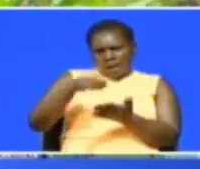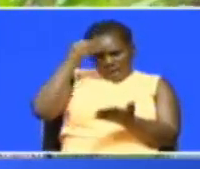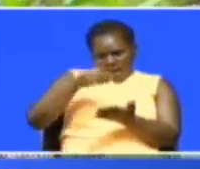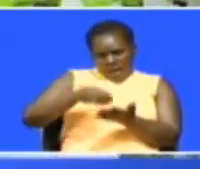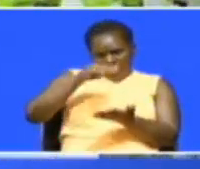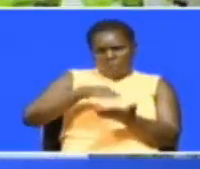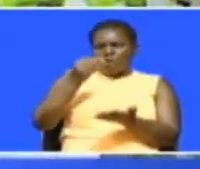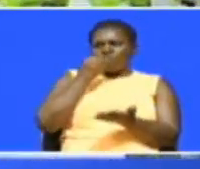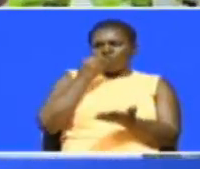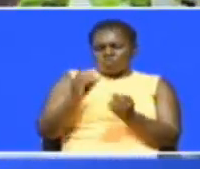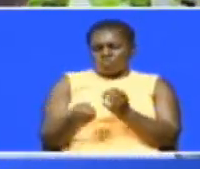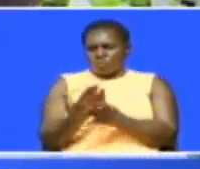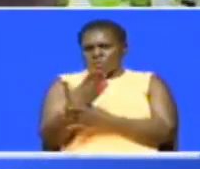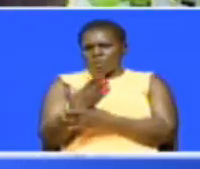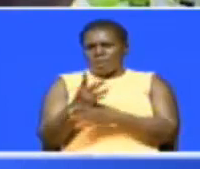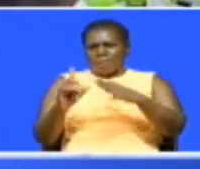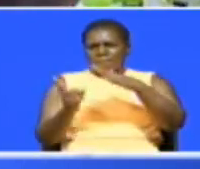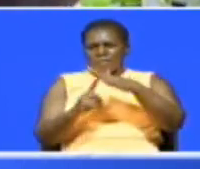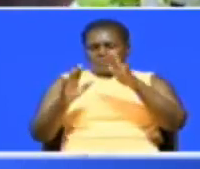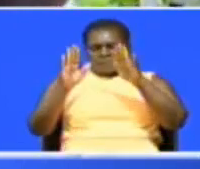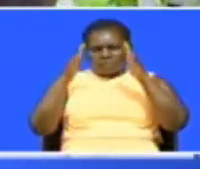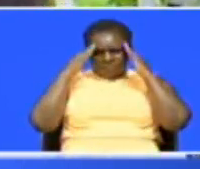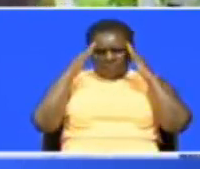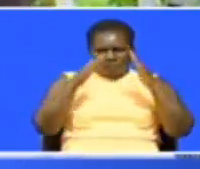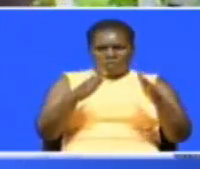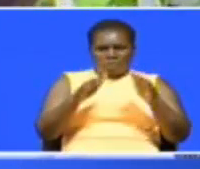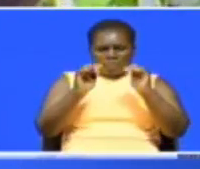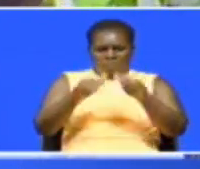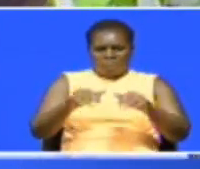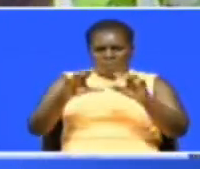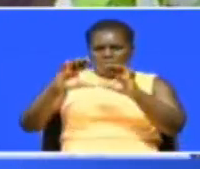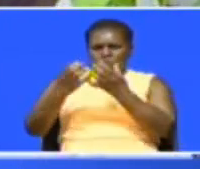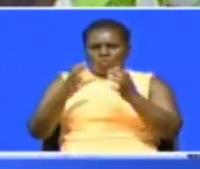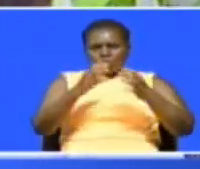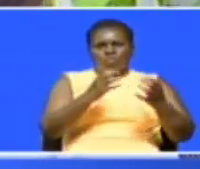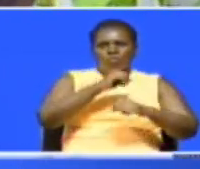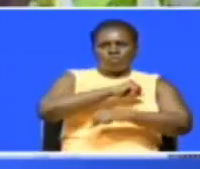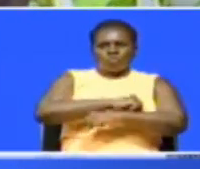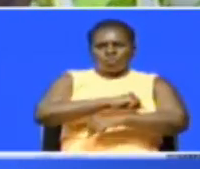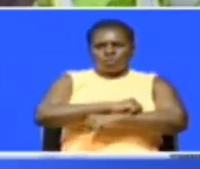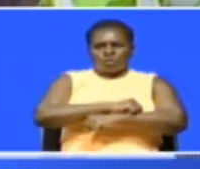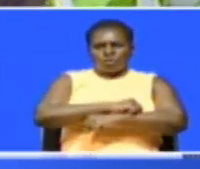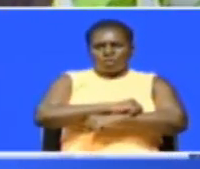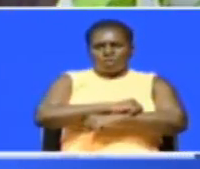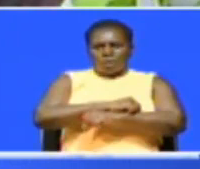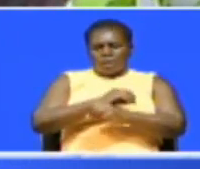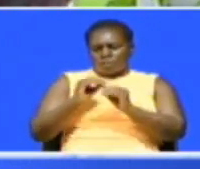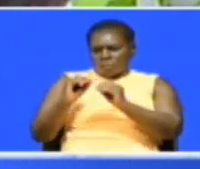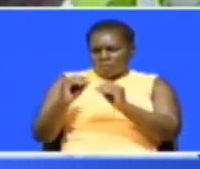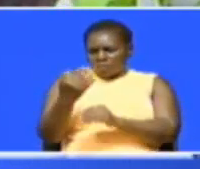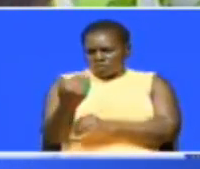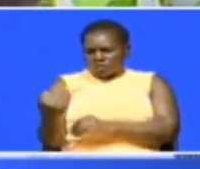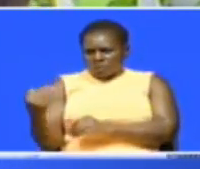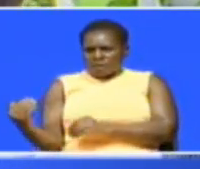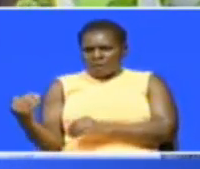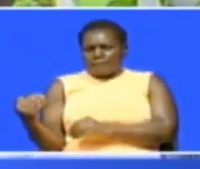food production. The ministry is keen in reviving the agricultural clubs in our schools so that we can be very deliberate to introduce our children